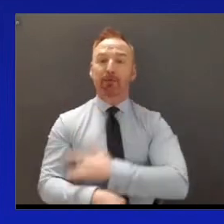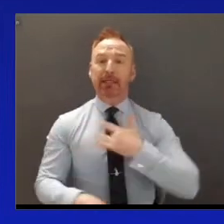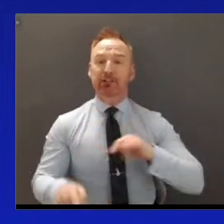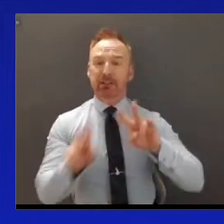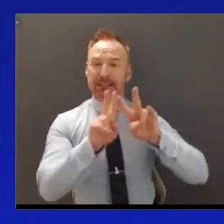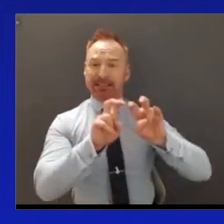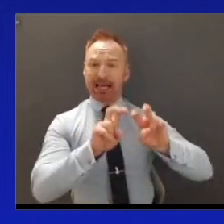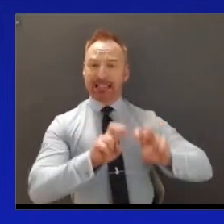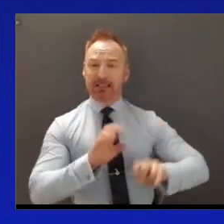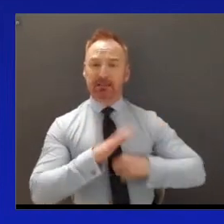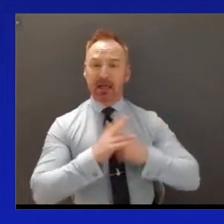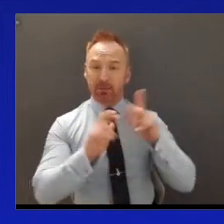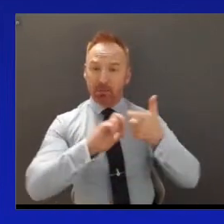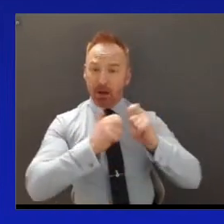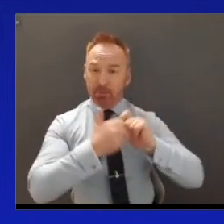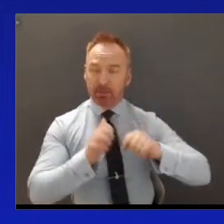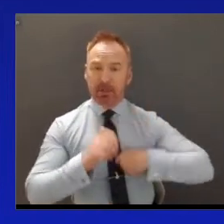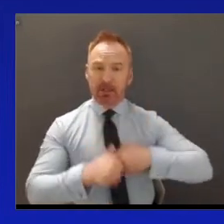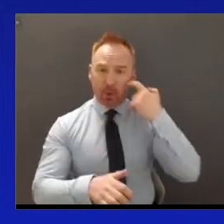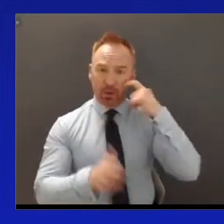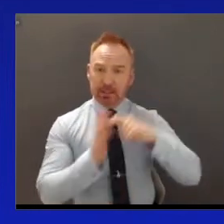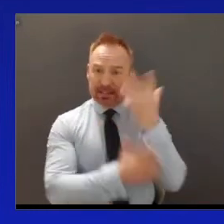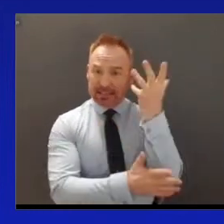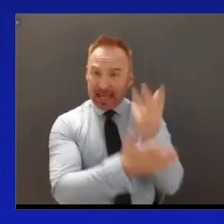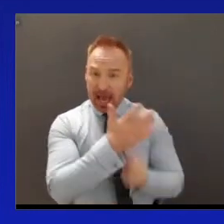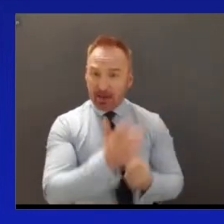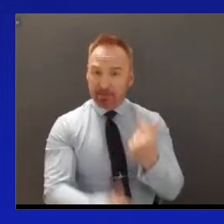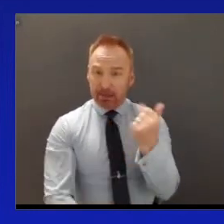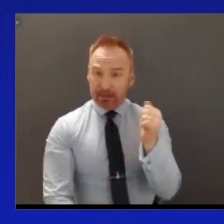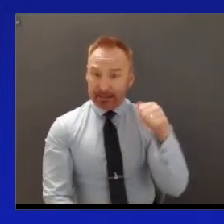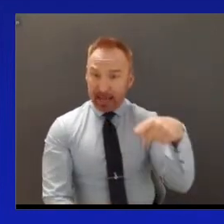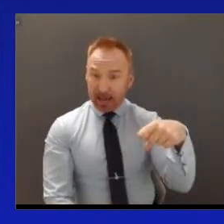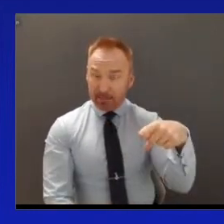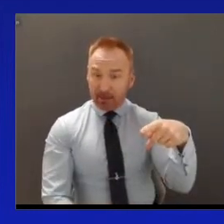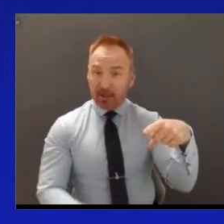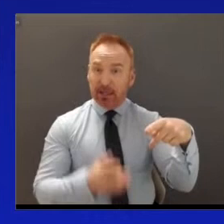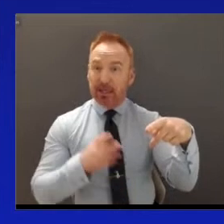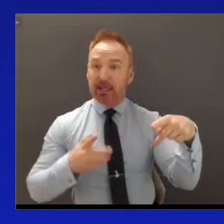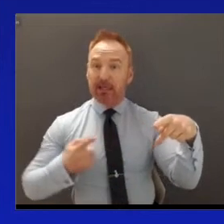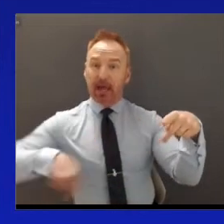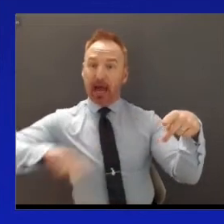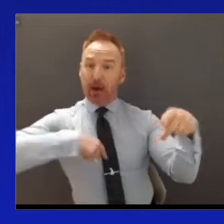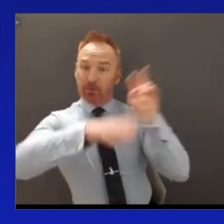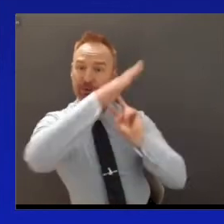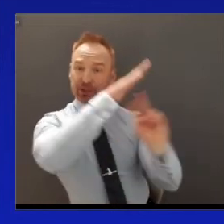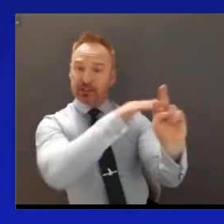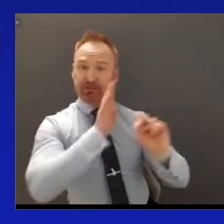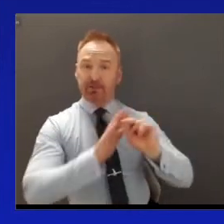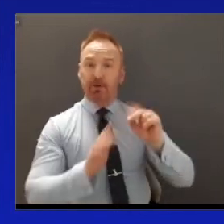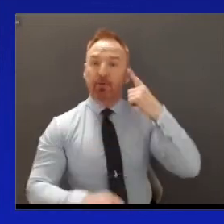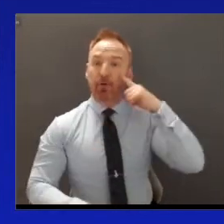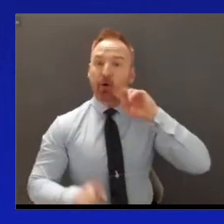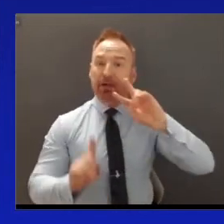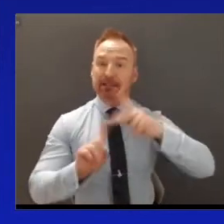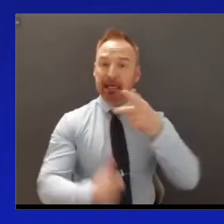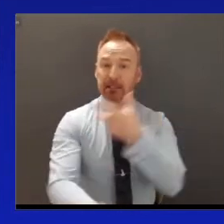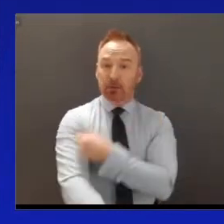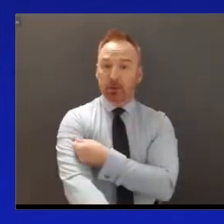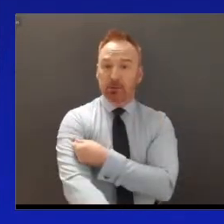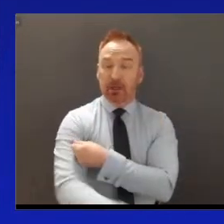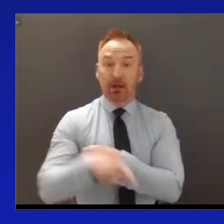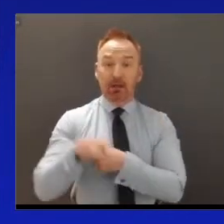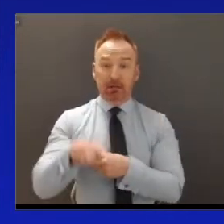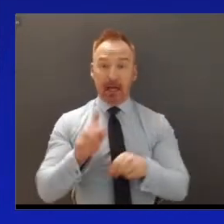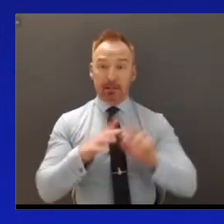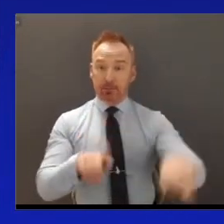same problem. Are there gaps as we project who needs their second dose? So that work is being done as we speak today. I can